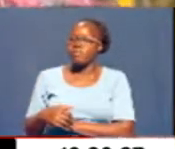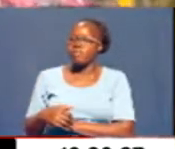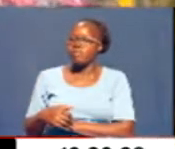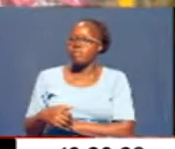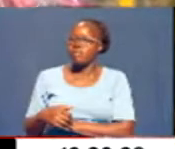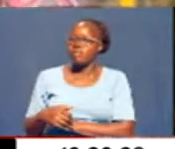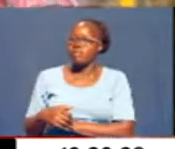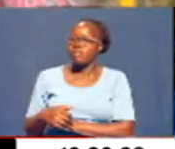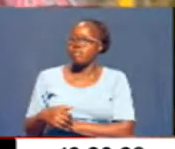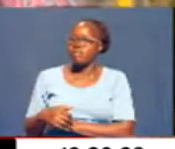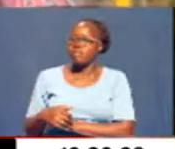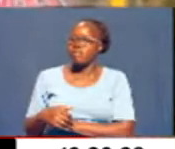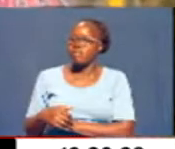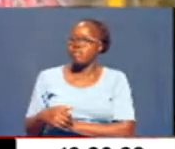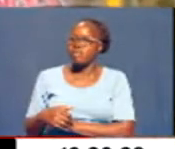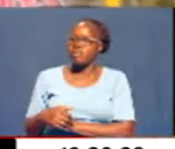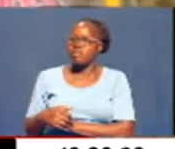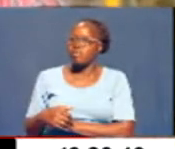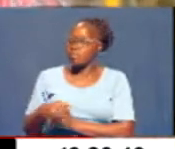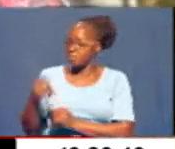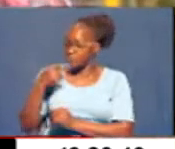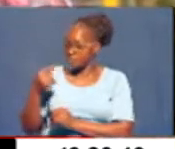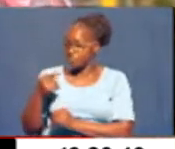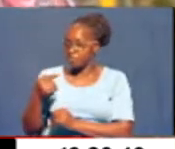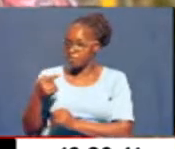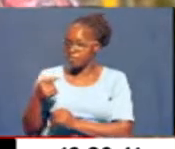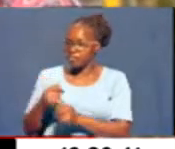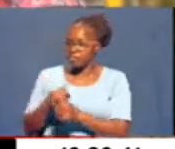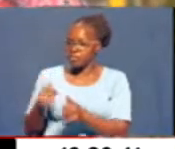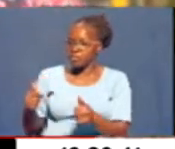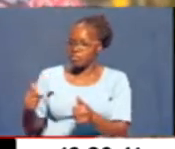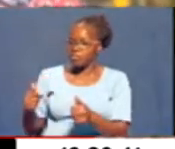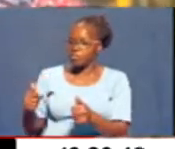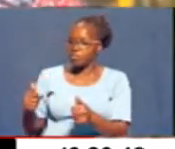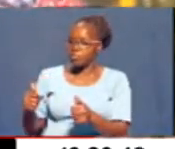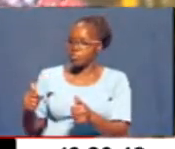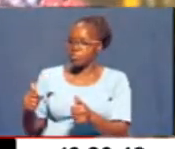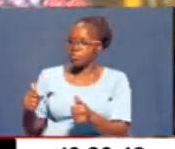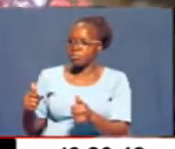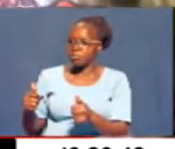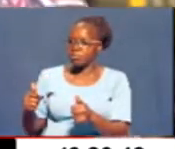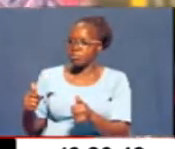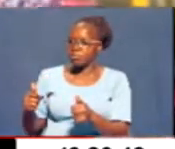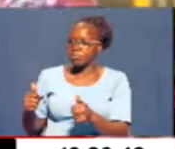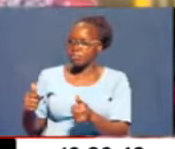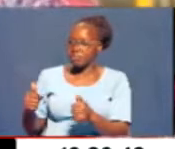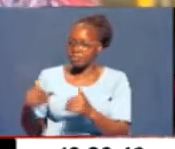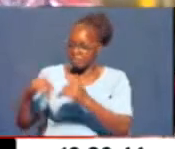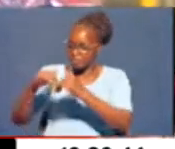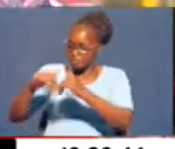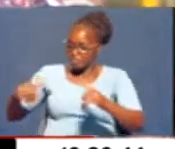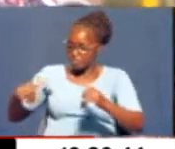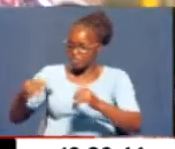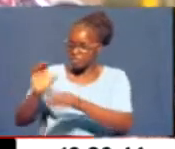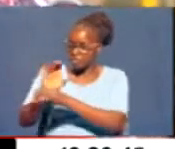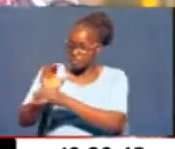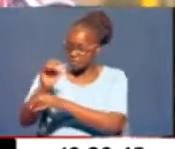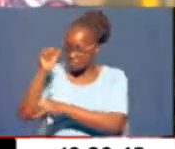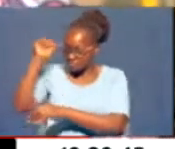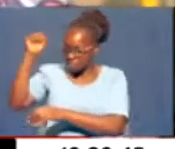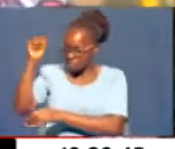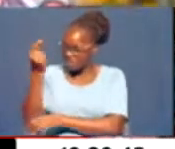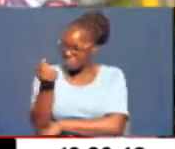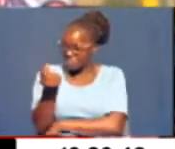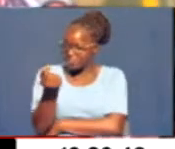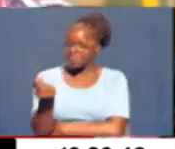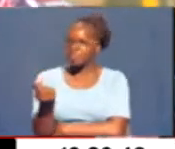Wycliffe, I want to say and state it categorically that there is a thin line between church and politics. And you can